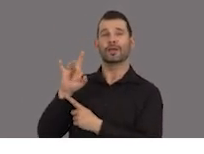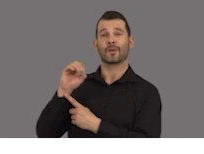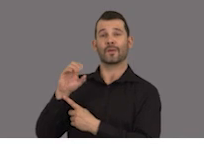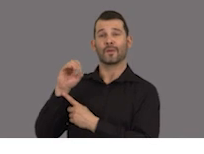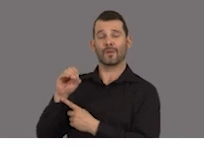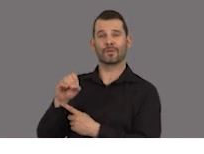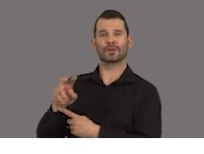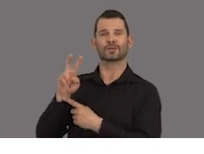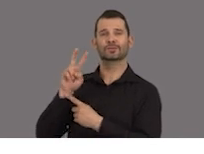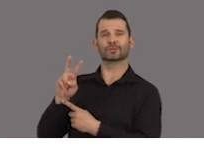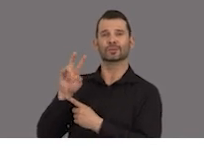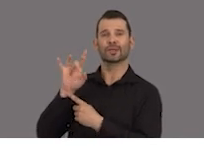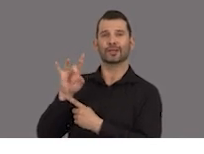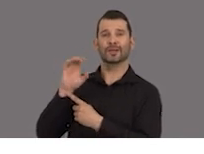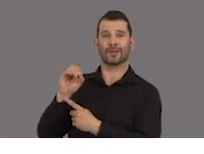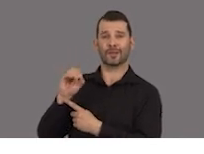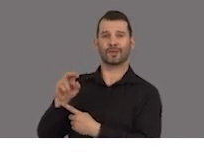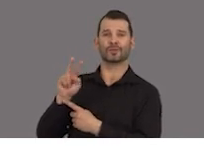Please call